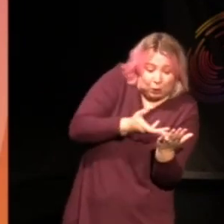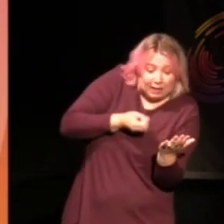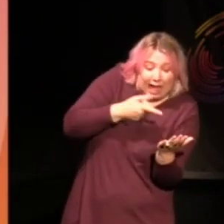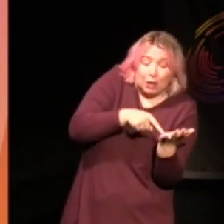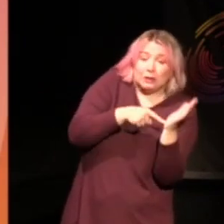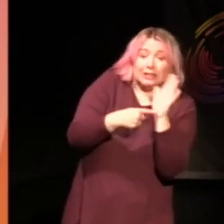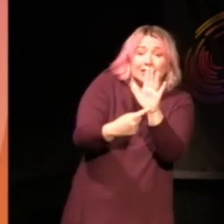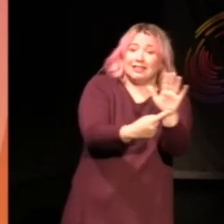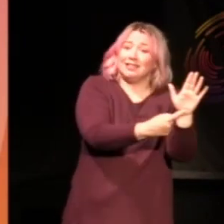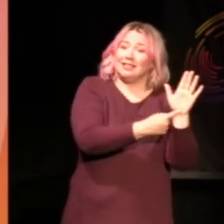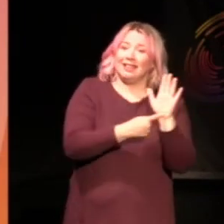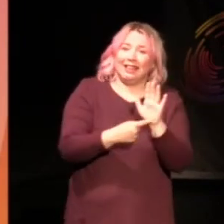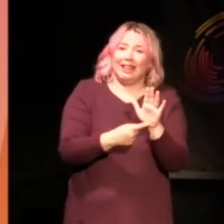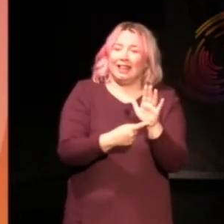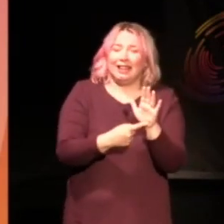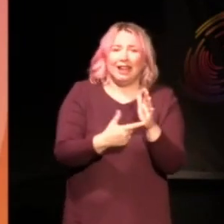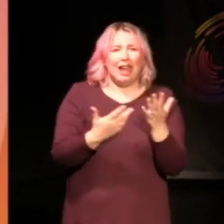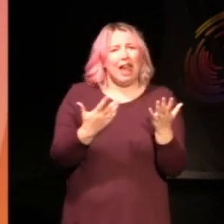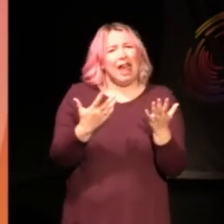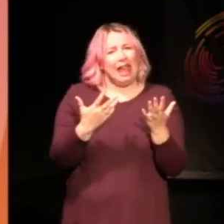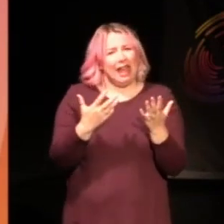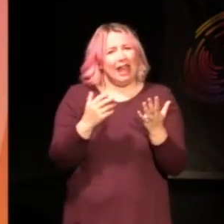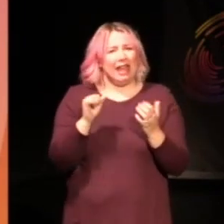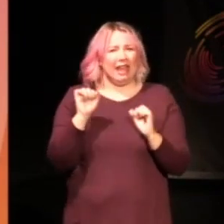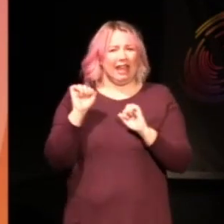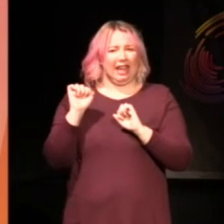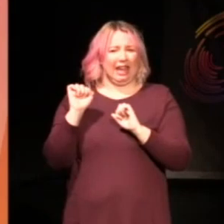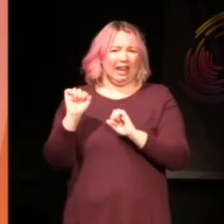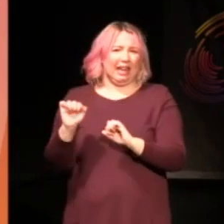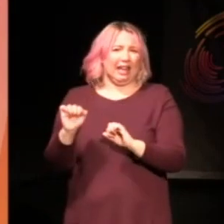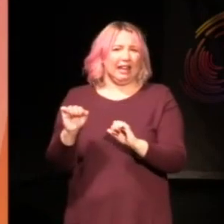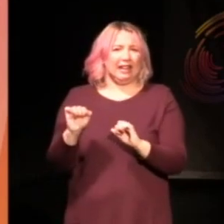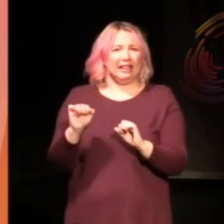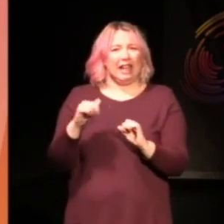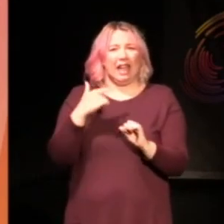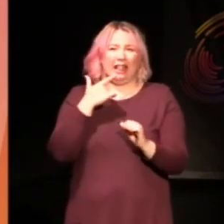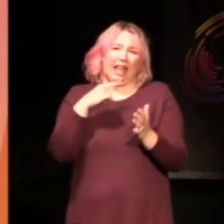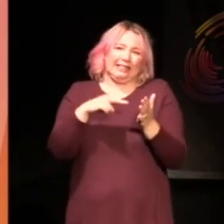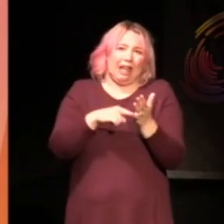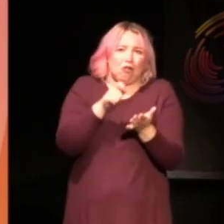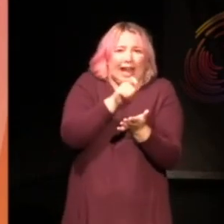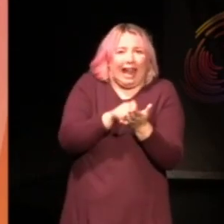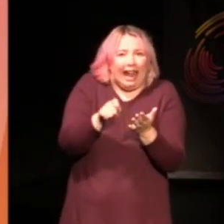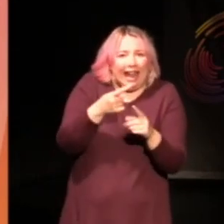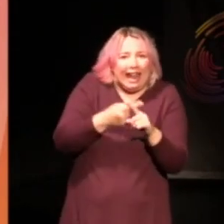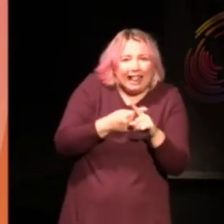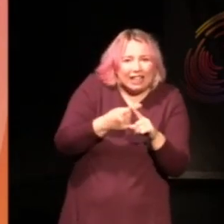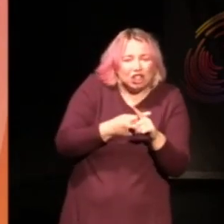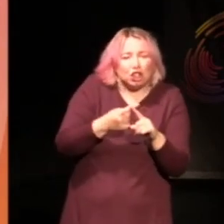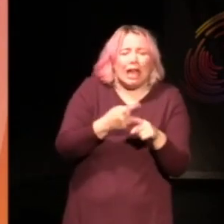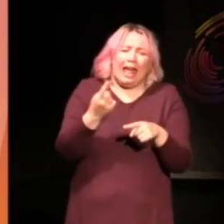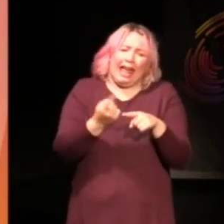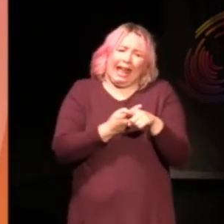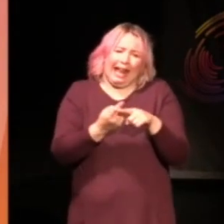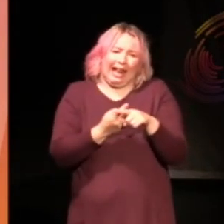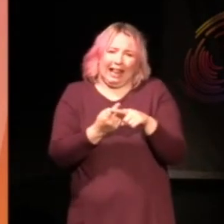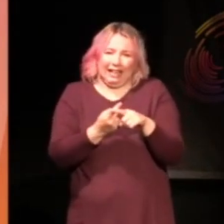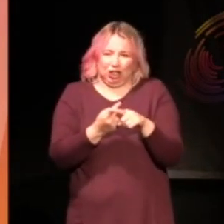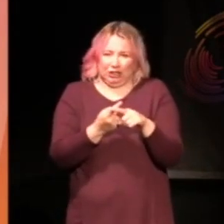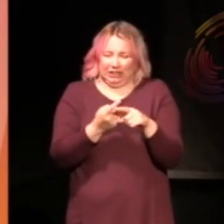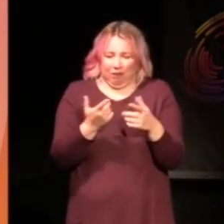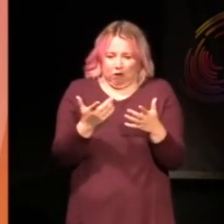something that everybody has appreciated about him, because he's often classified as like terribly English, and English tends to be quite a small